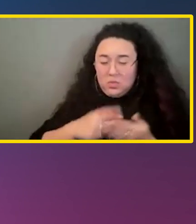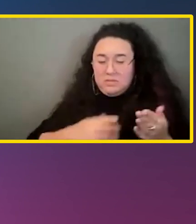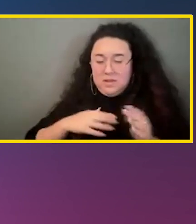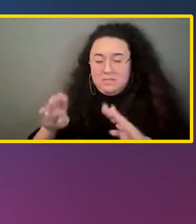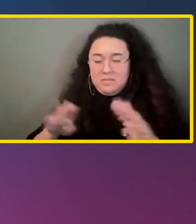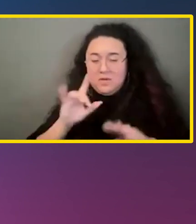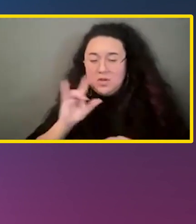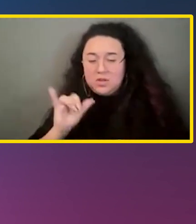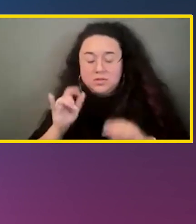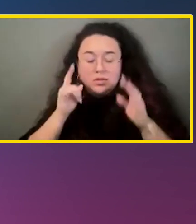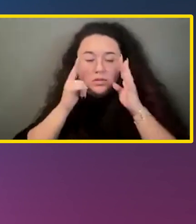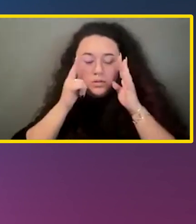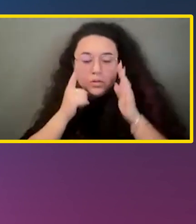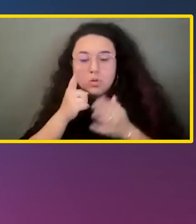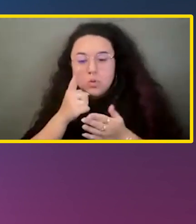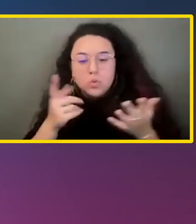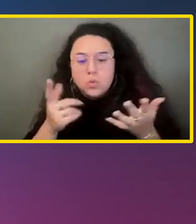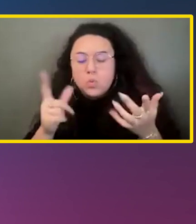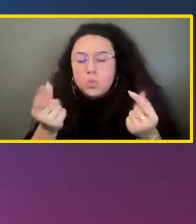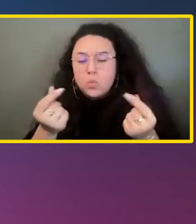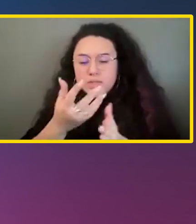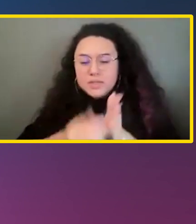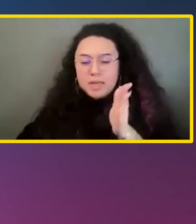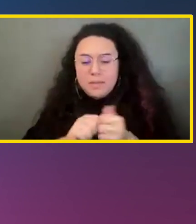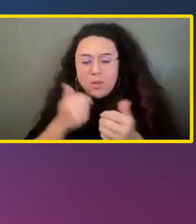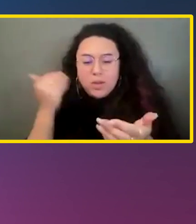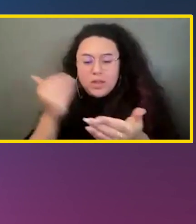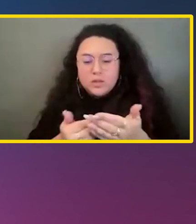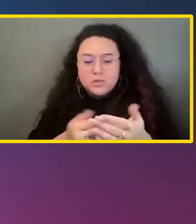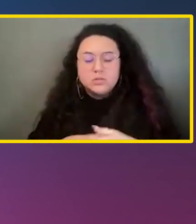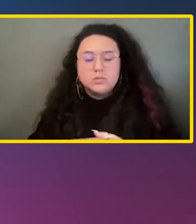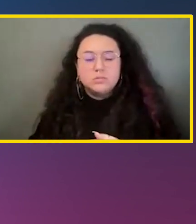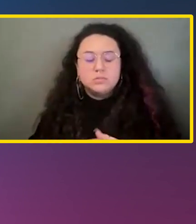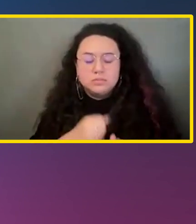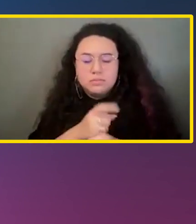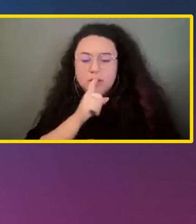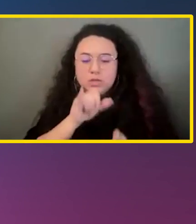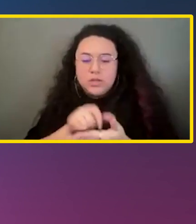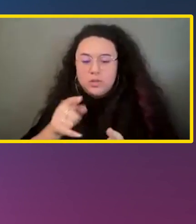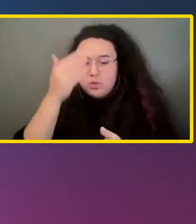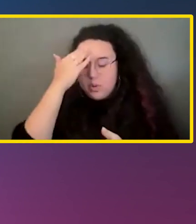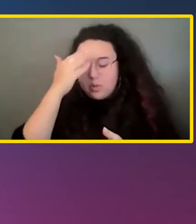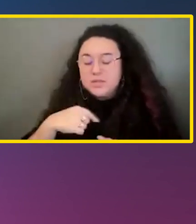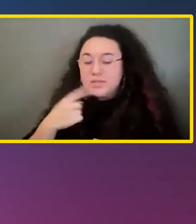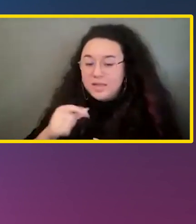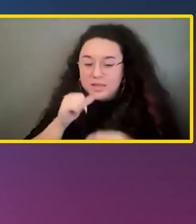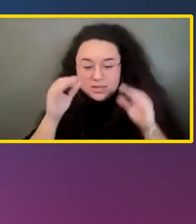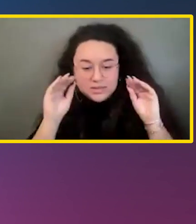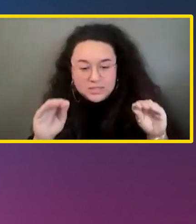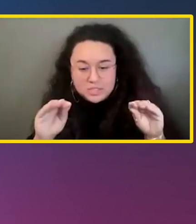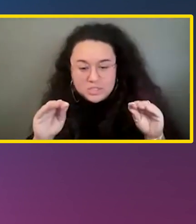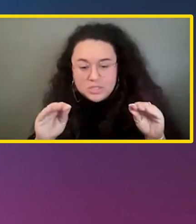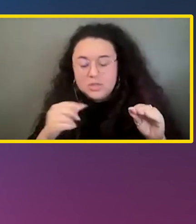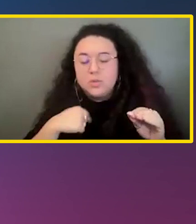looks like? Or is where's the gap? How do I get closer? So making sure that you know that telling isn't teaching. So we need